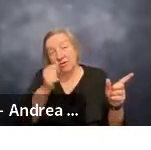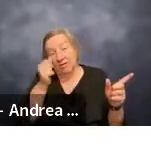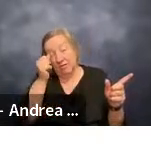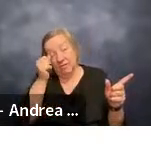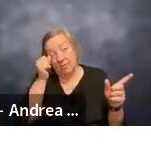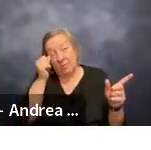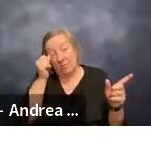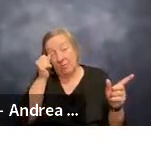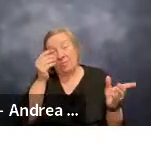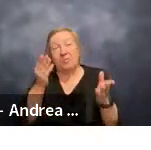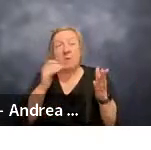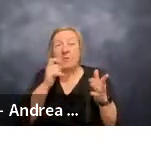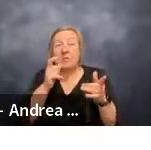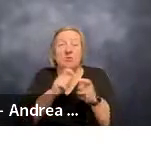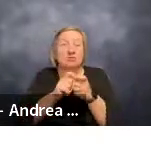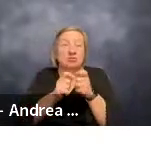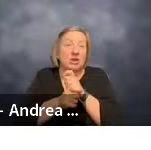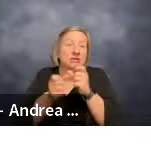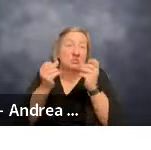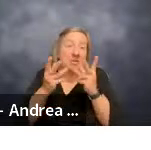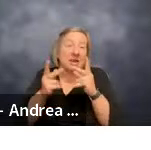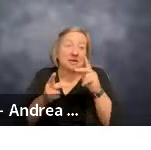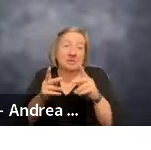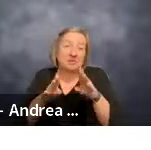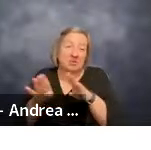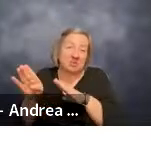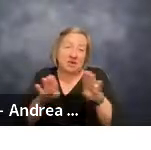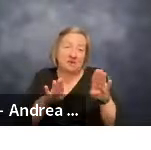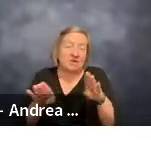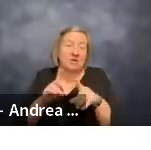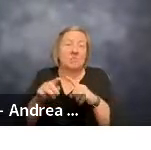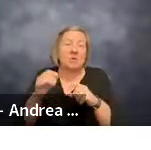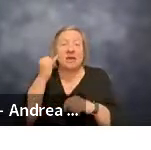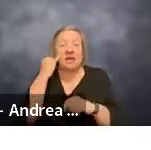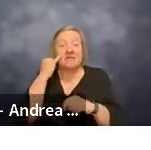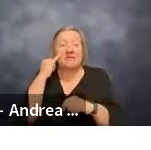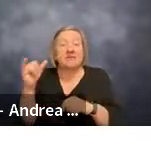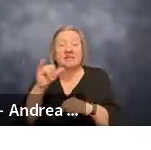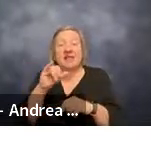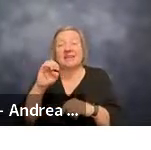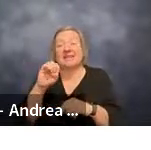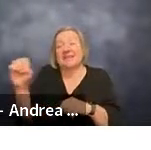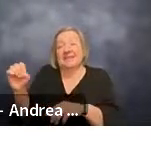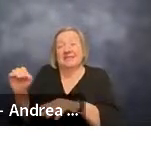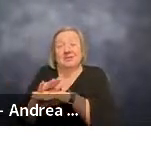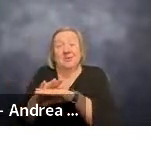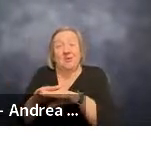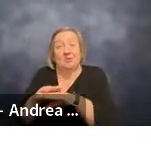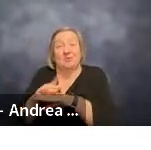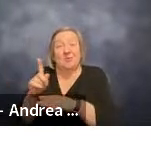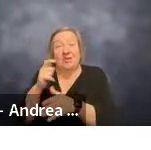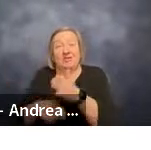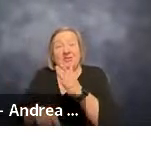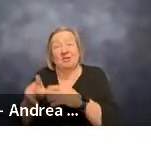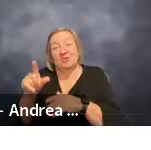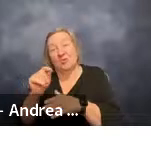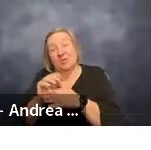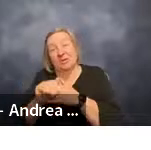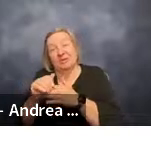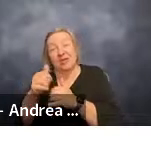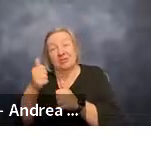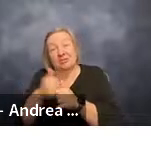probably won't change too many people's behavior. But if it's anything like East Coast, where they charge you $20 per